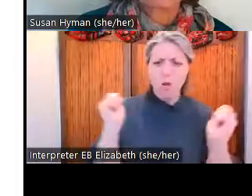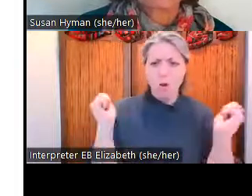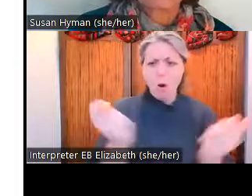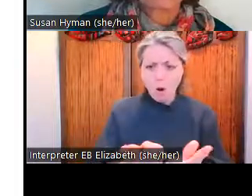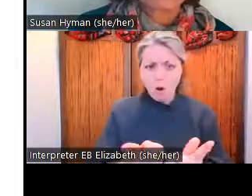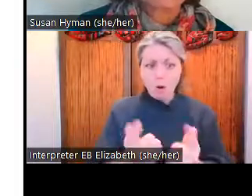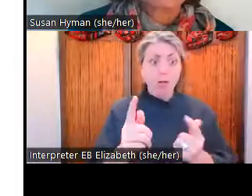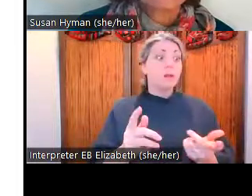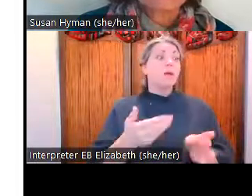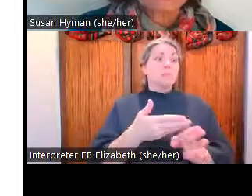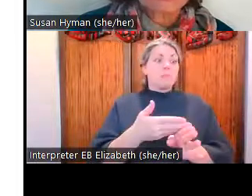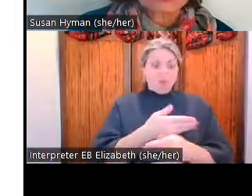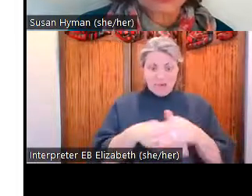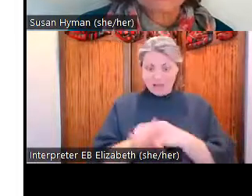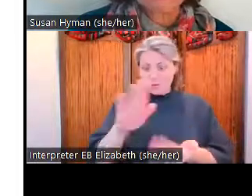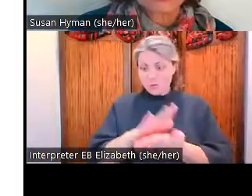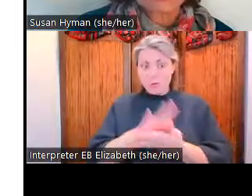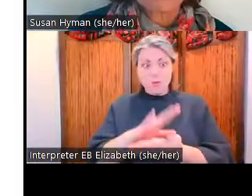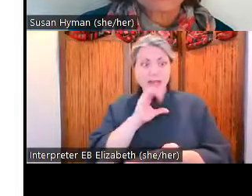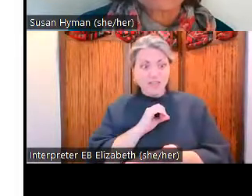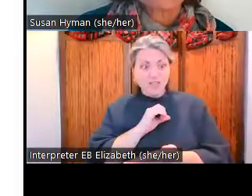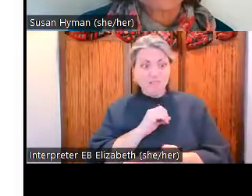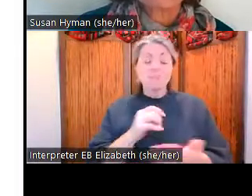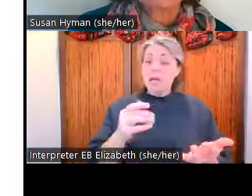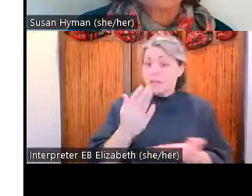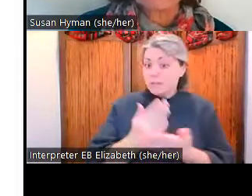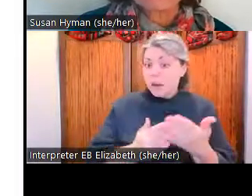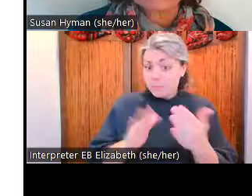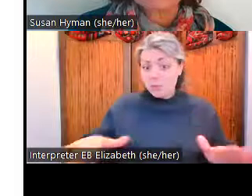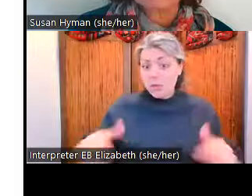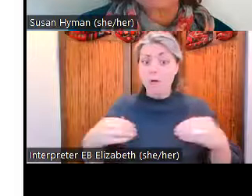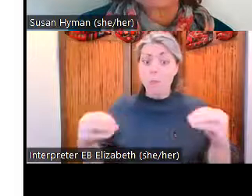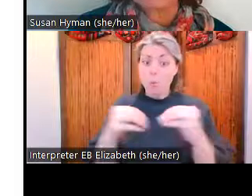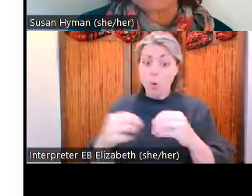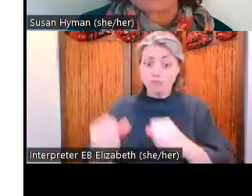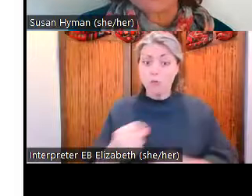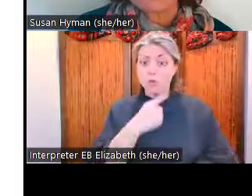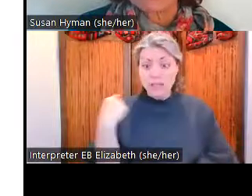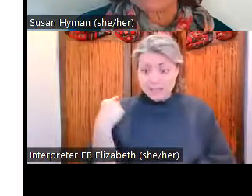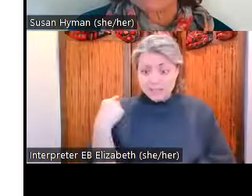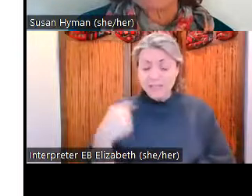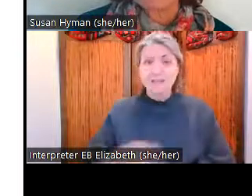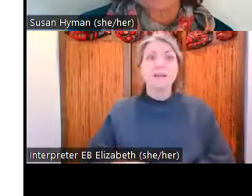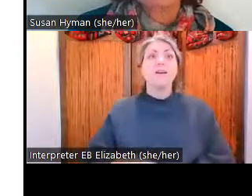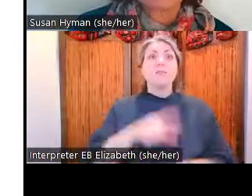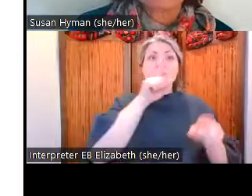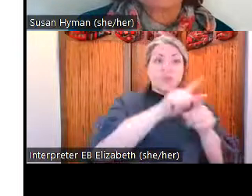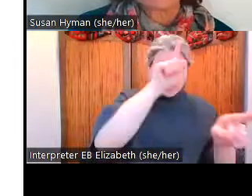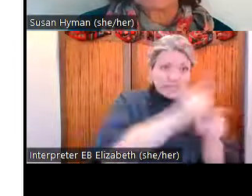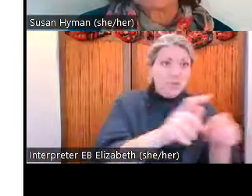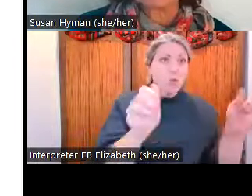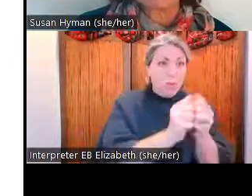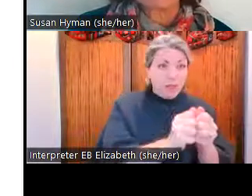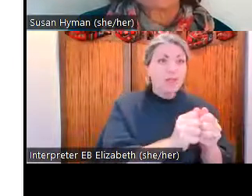age and older. Some children are at higher risk, so that siblings, premature babies, and